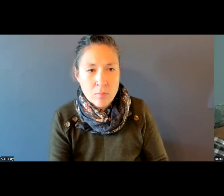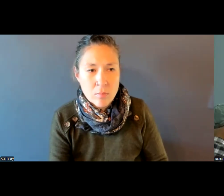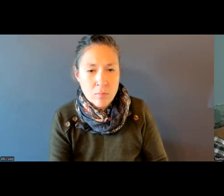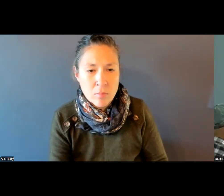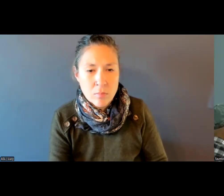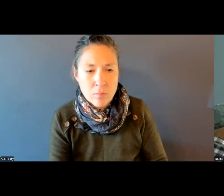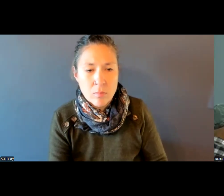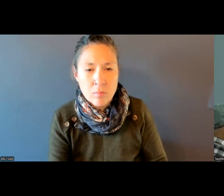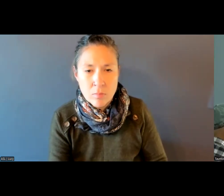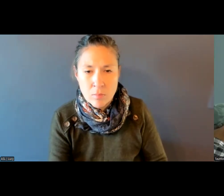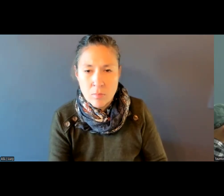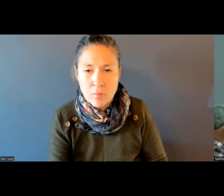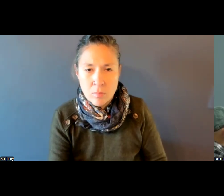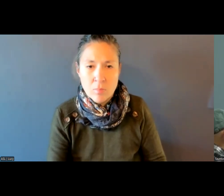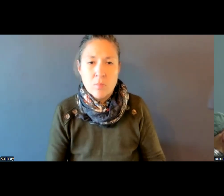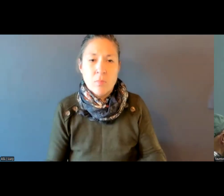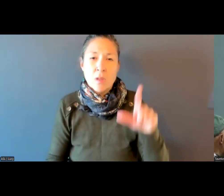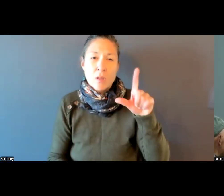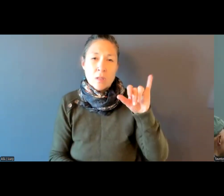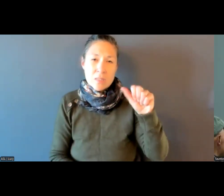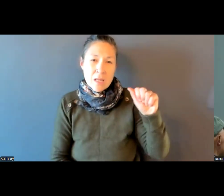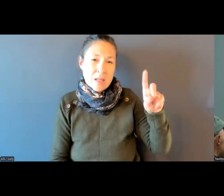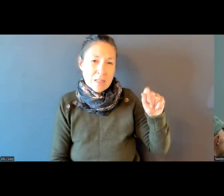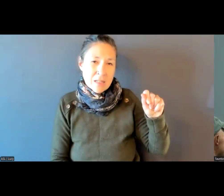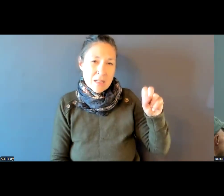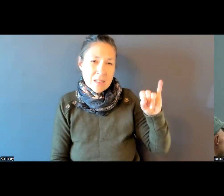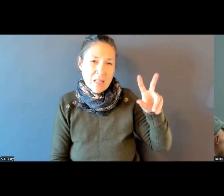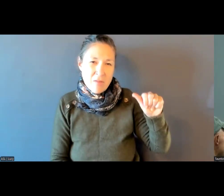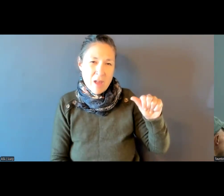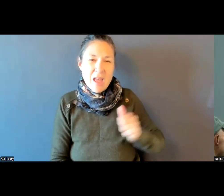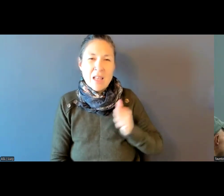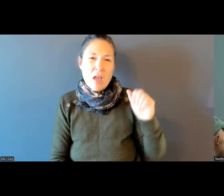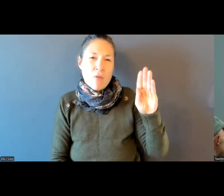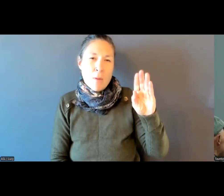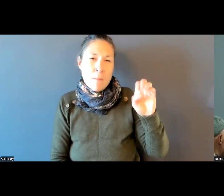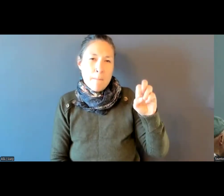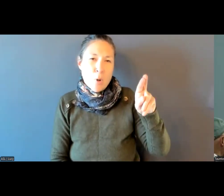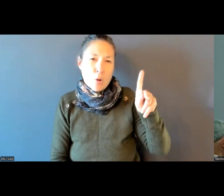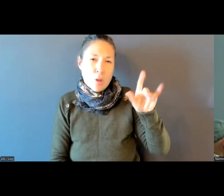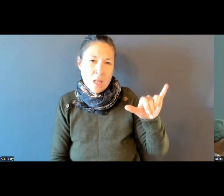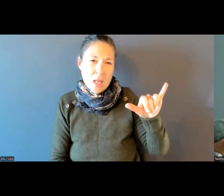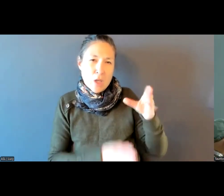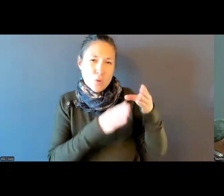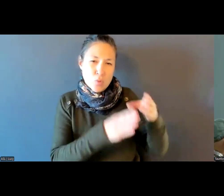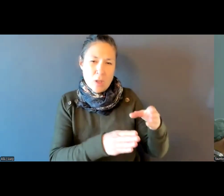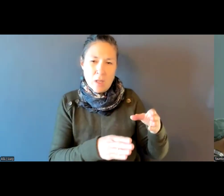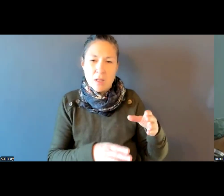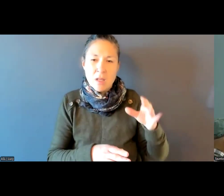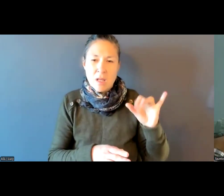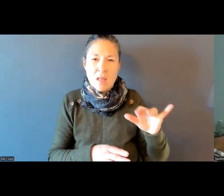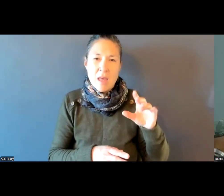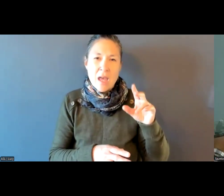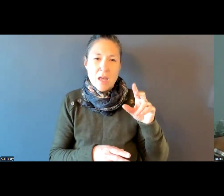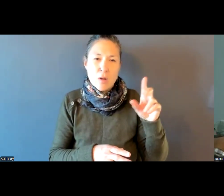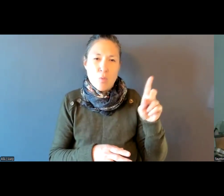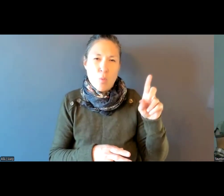Lisa De Silva, I live on Berkeley Street, also part of Ware Dustbusters. We need help.